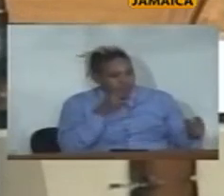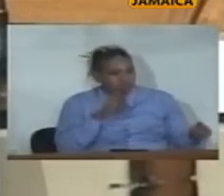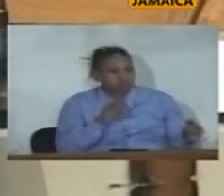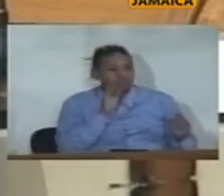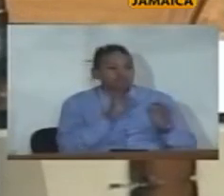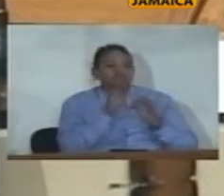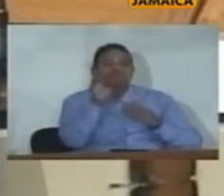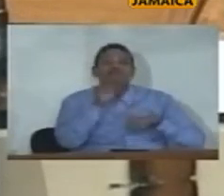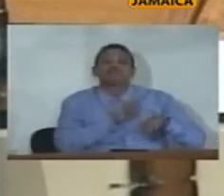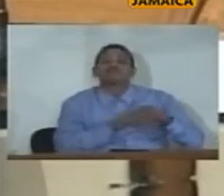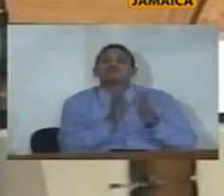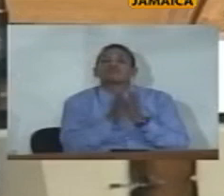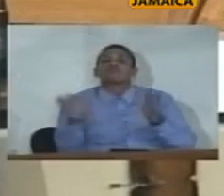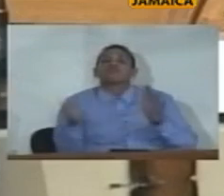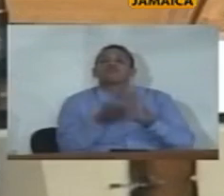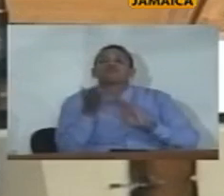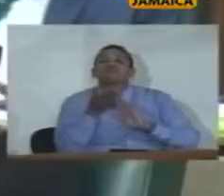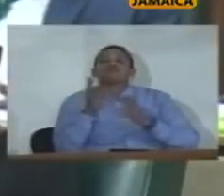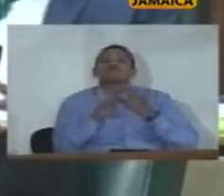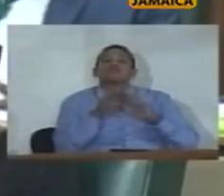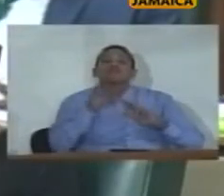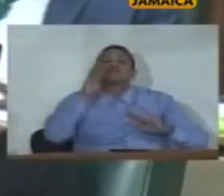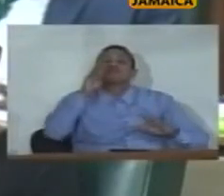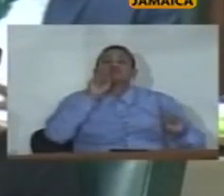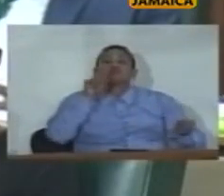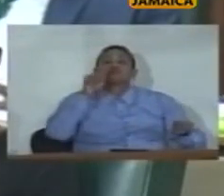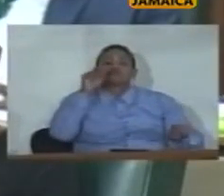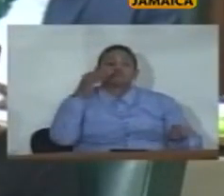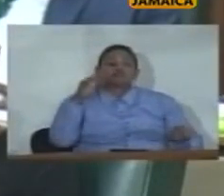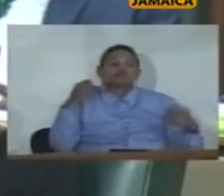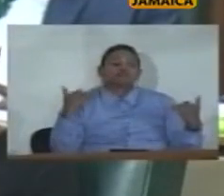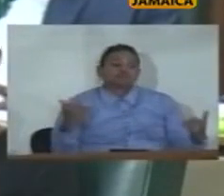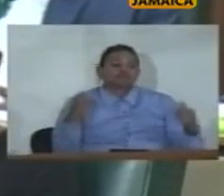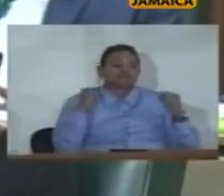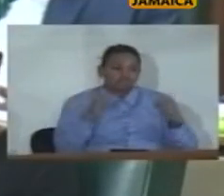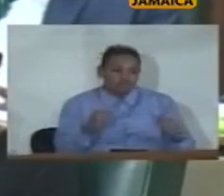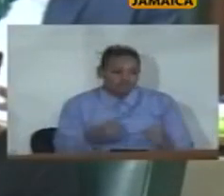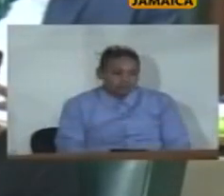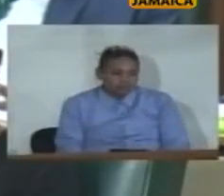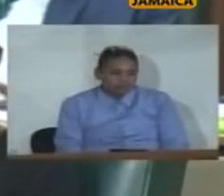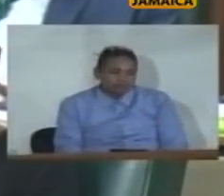Extension of period of operation number 6, Order 2019 is hereby affirmed.